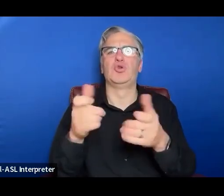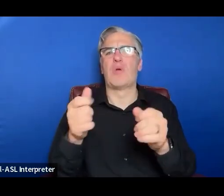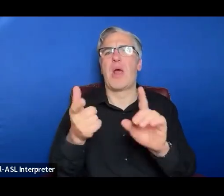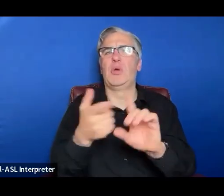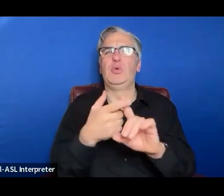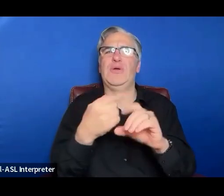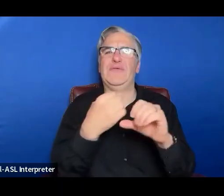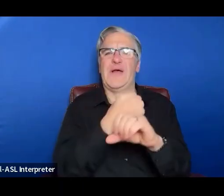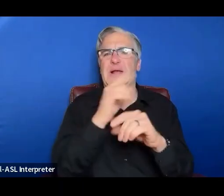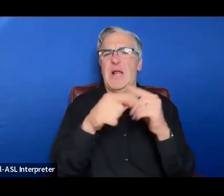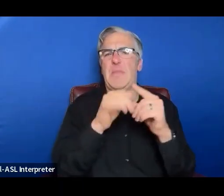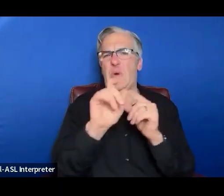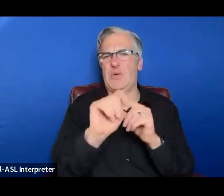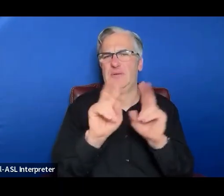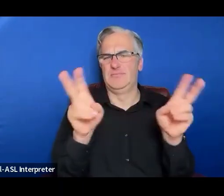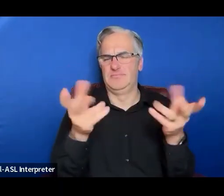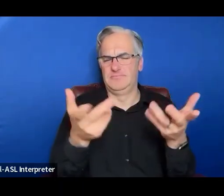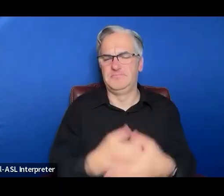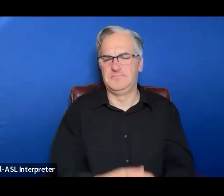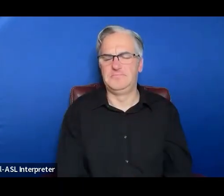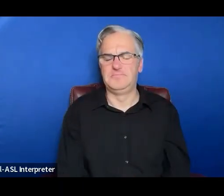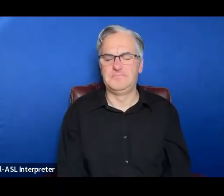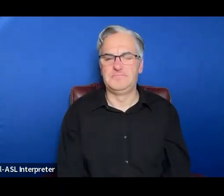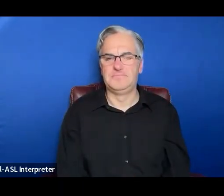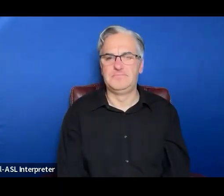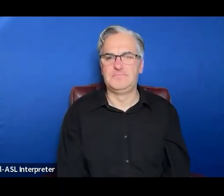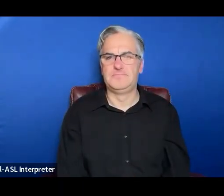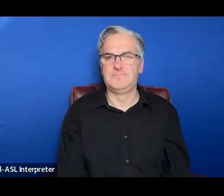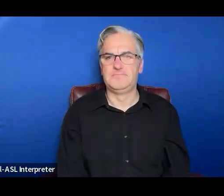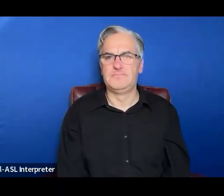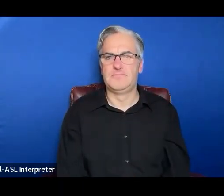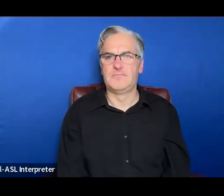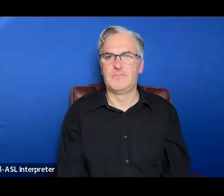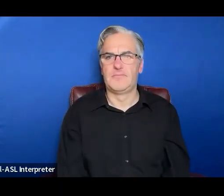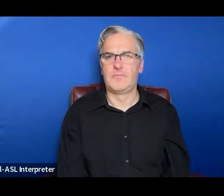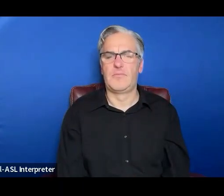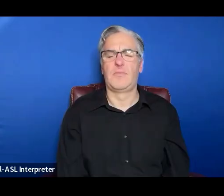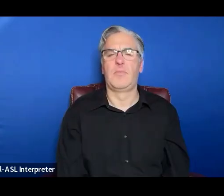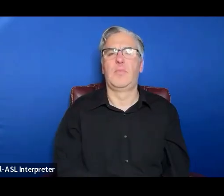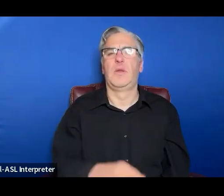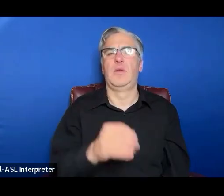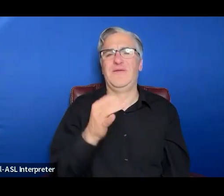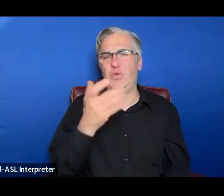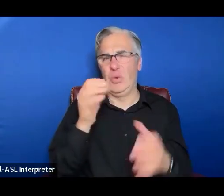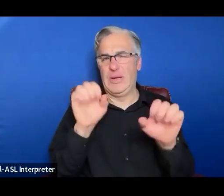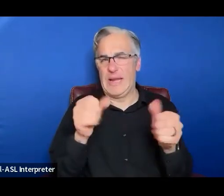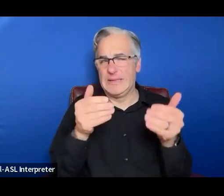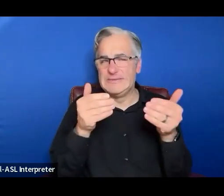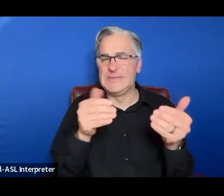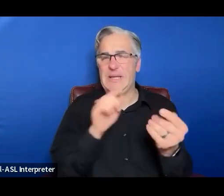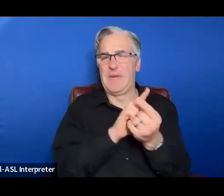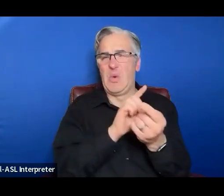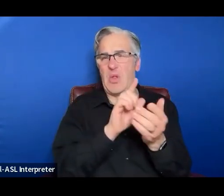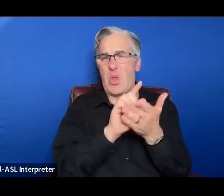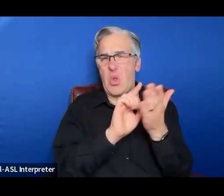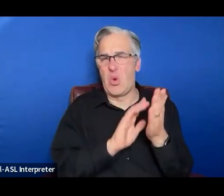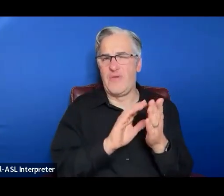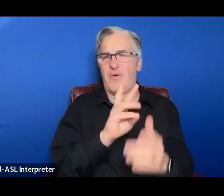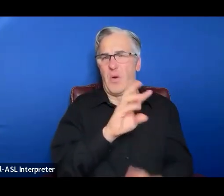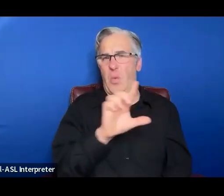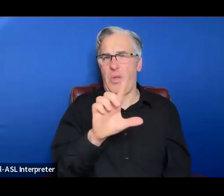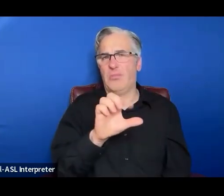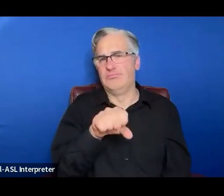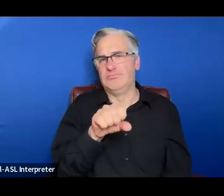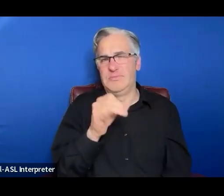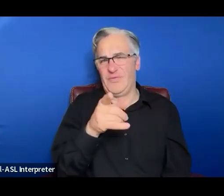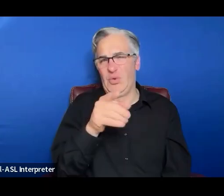who wants to fight about it. So go to an attorney for a will or a trust if you can. But for the other things, you